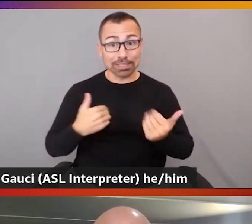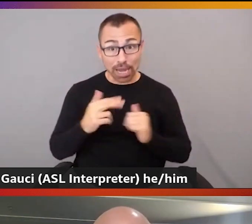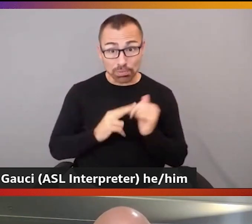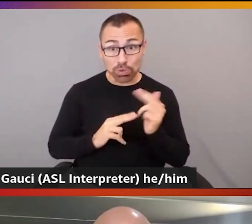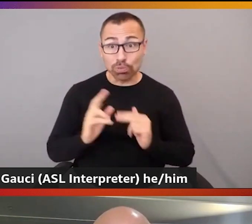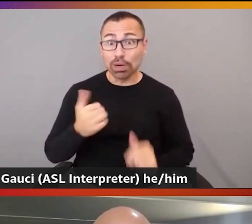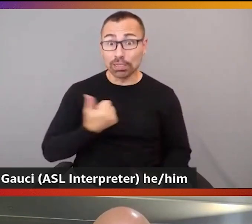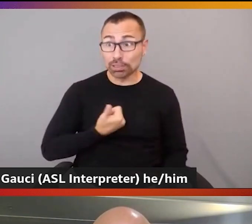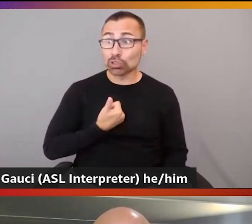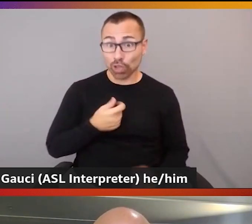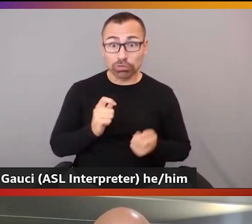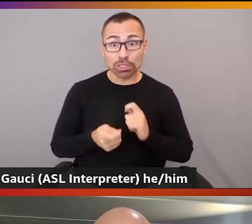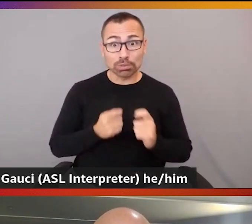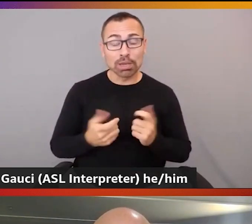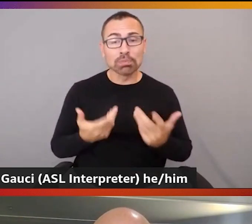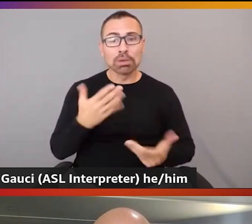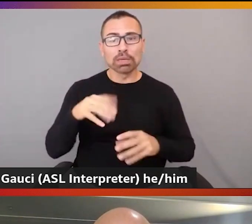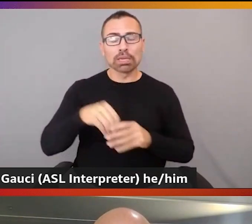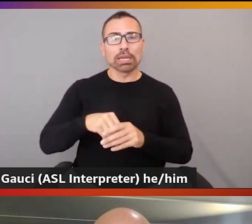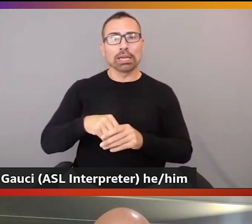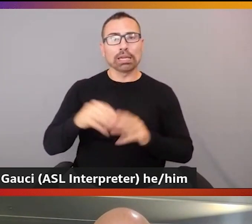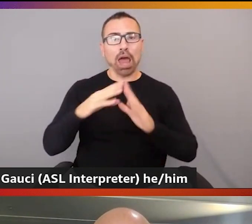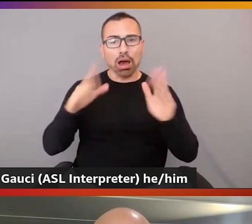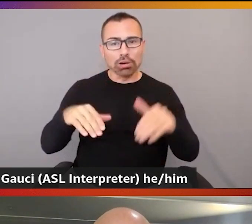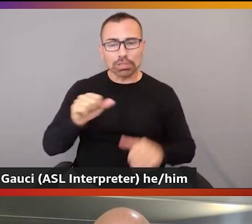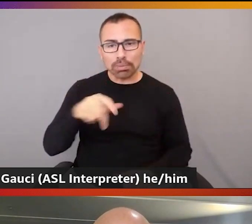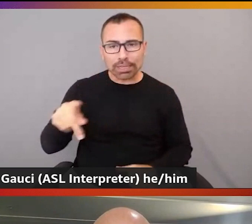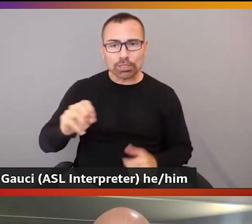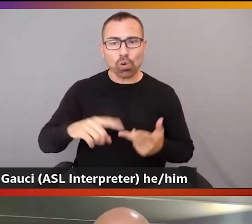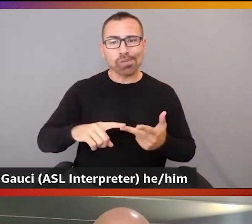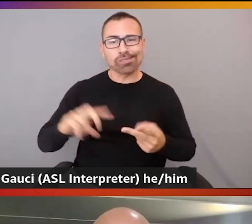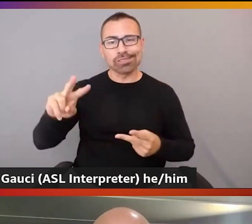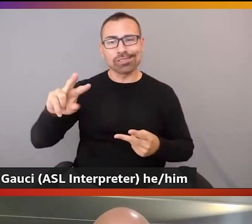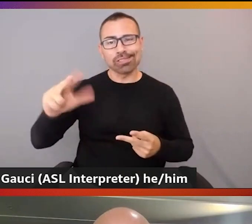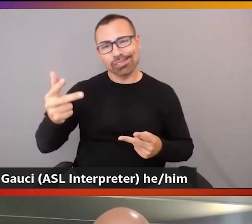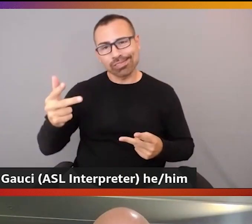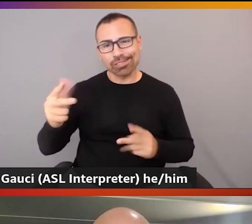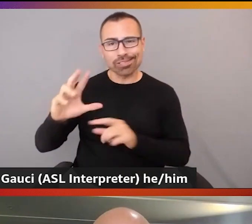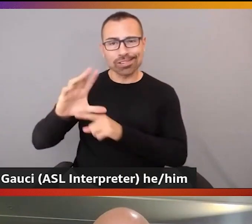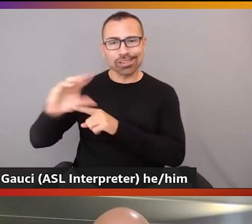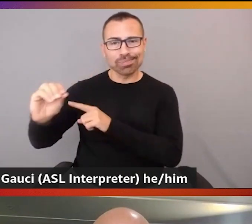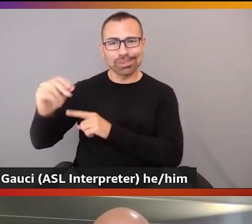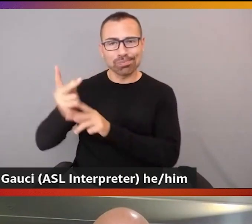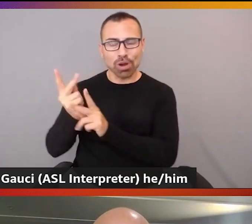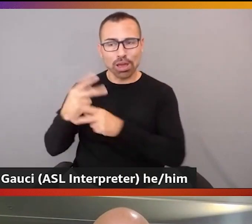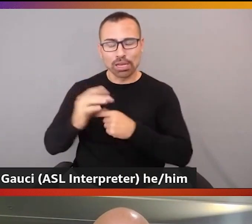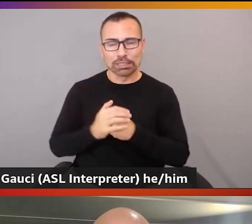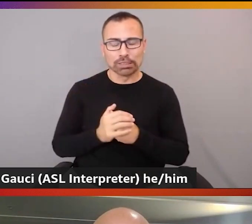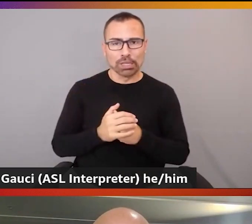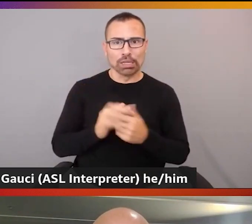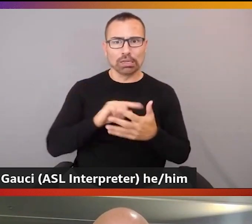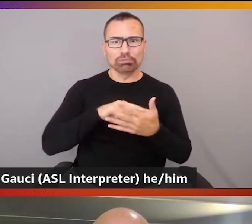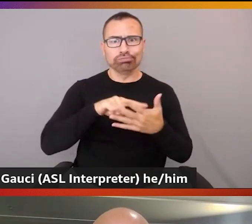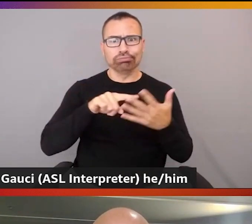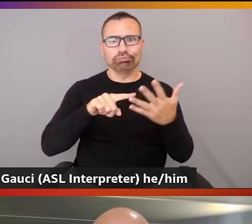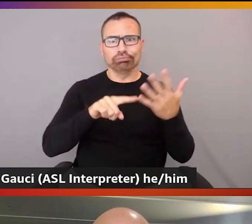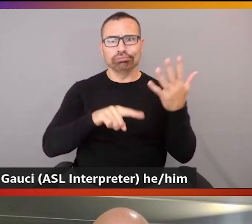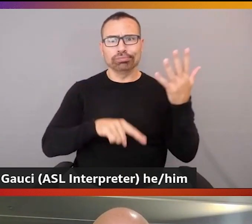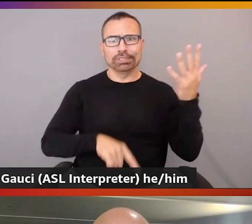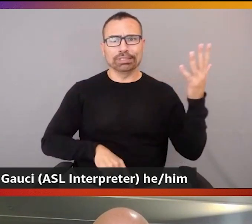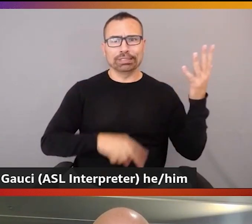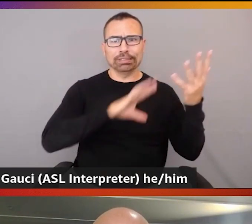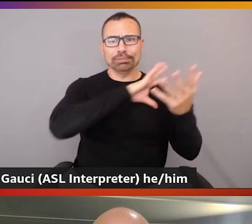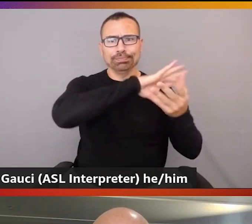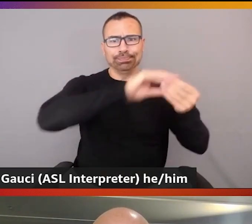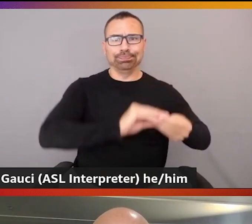in-house applications or third-party products all using it. And you've got to figure out, okay, all of these things need to move as part of the